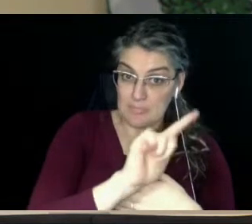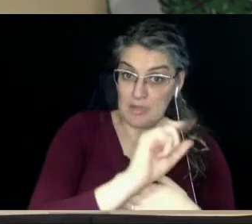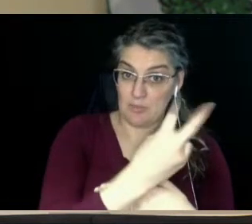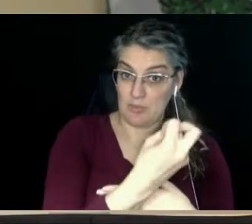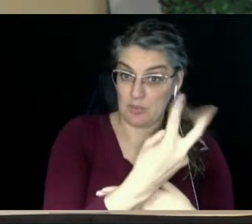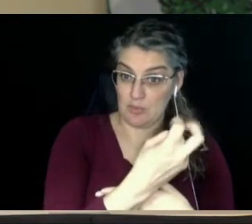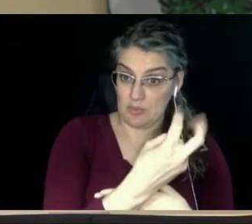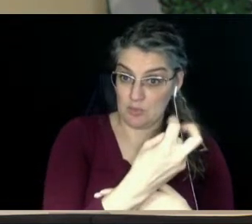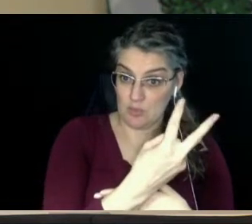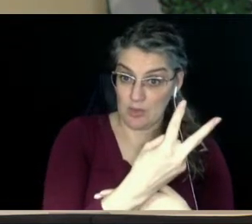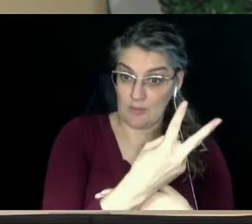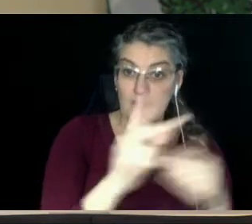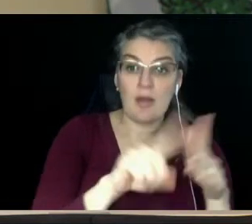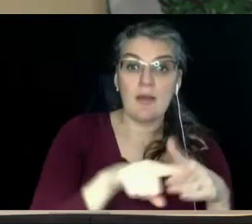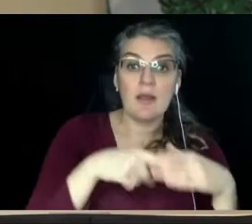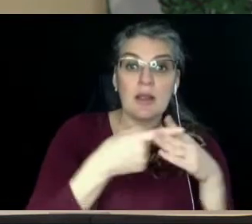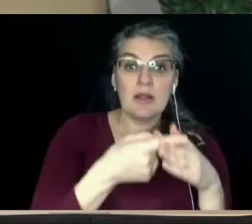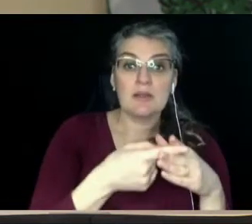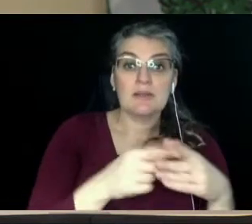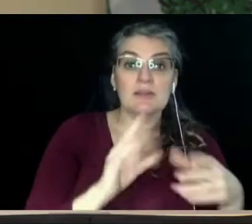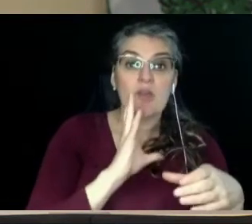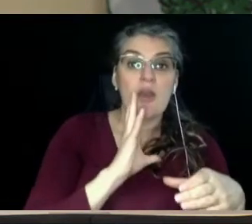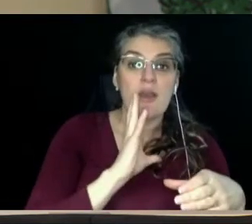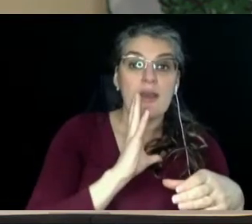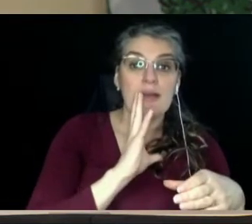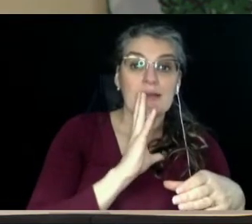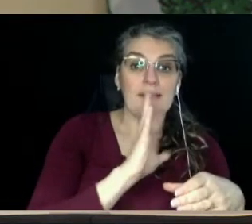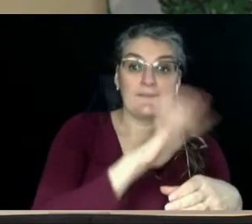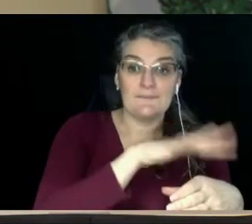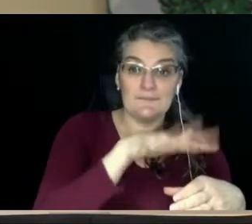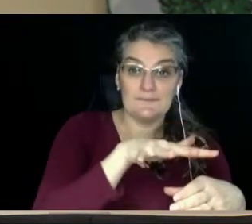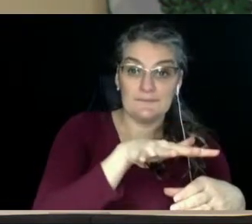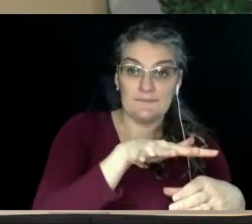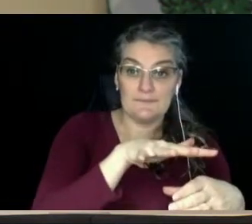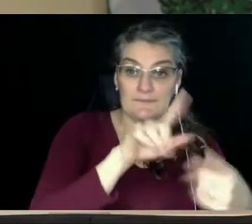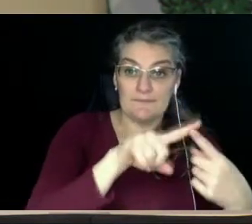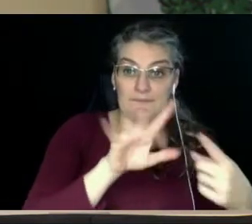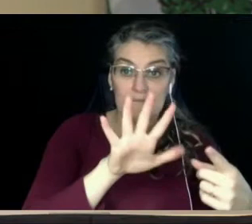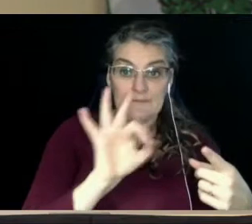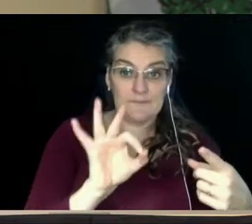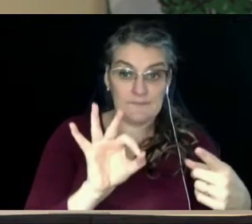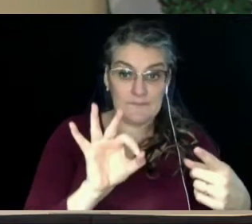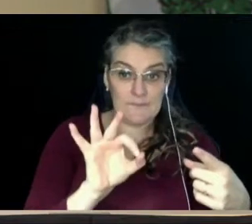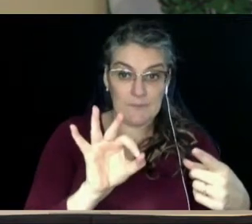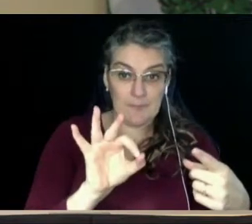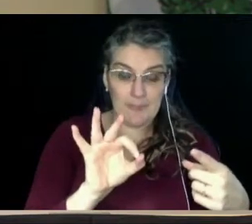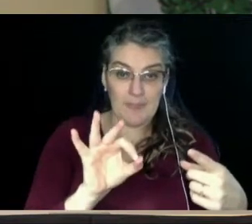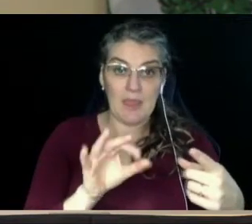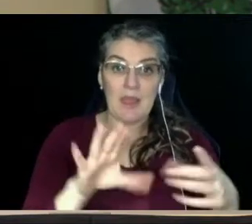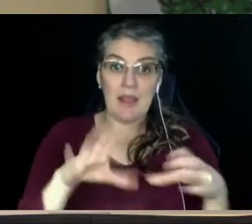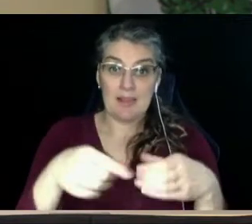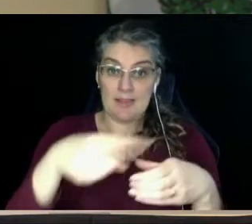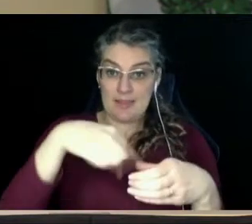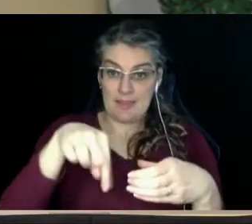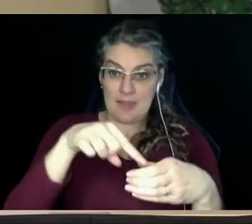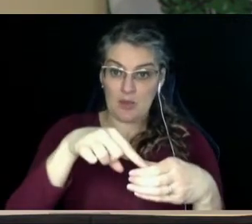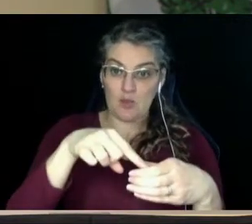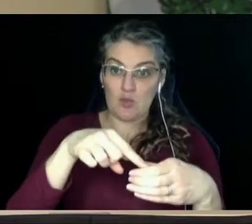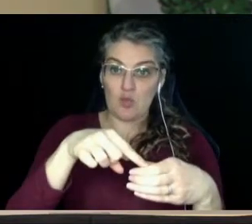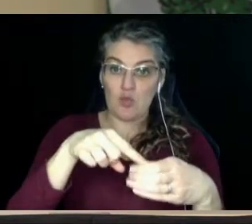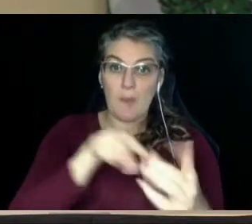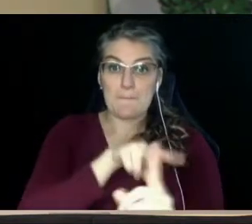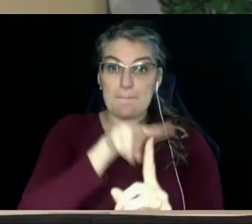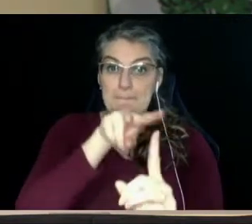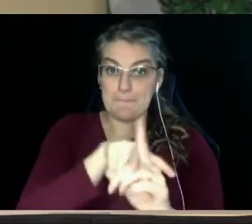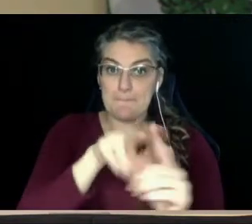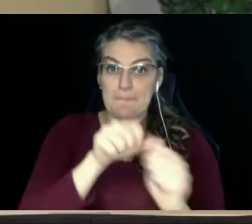our group of Islanders aged 55 to 59 years of age. And those Islanders will be able to book again according to